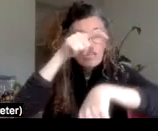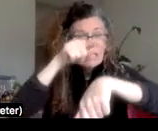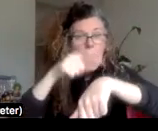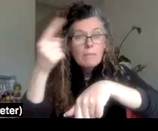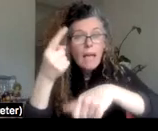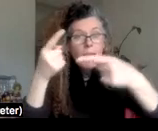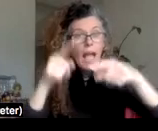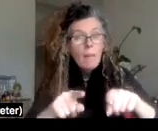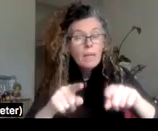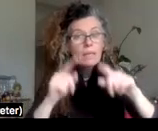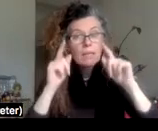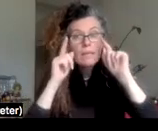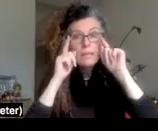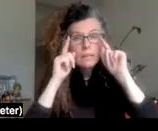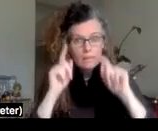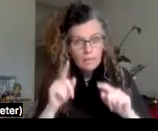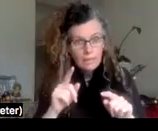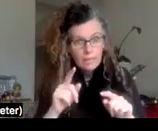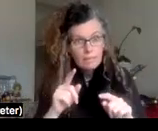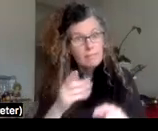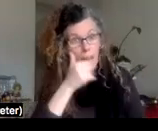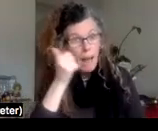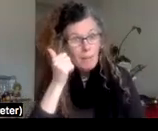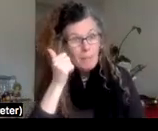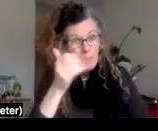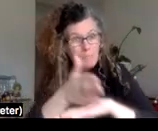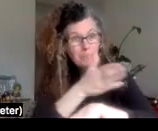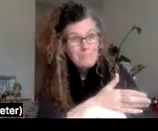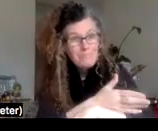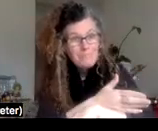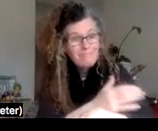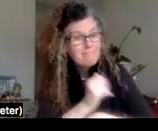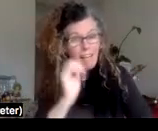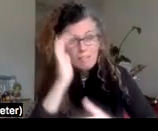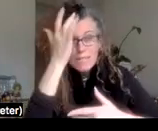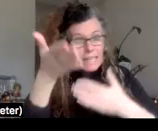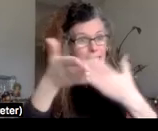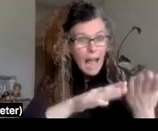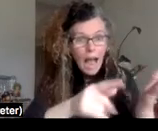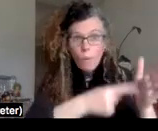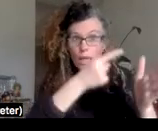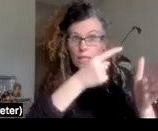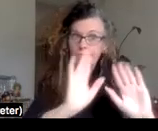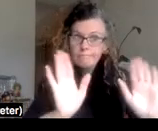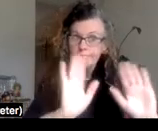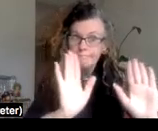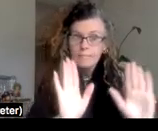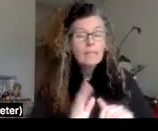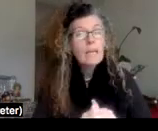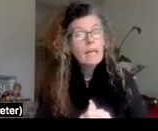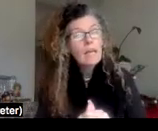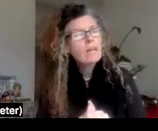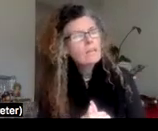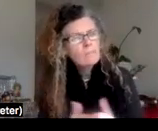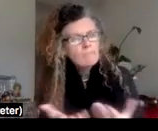something happened, you got better. It's not like you got sick and died once, right? Okay. So what